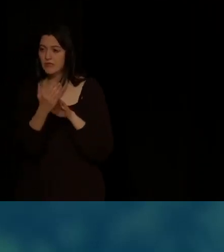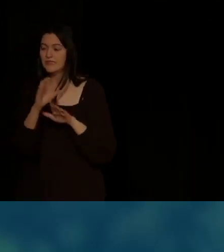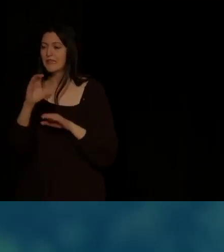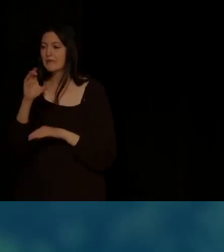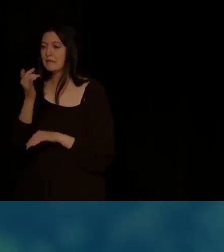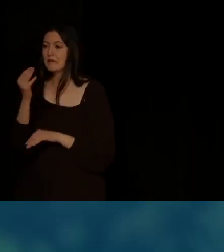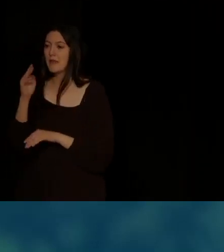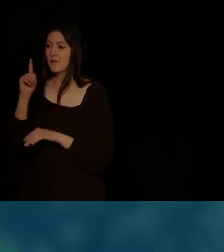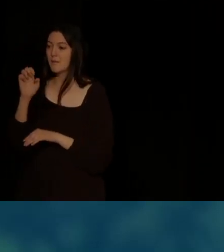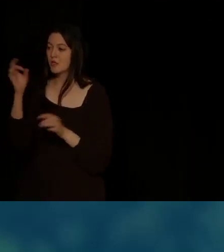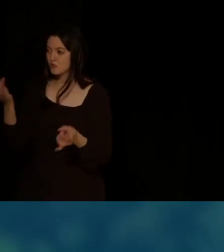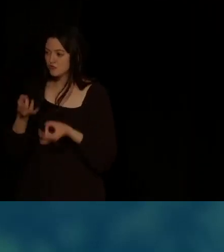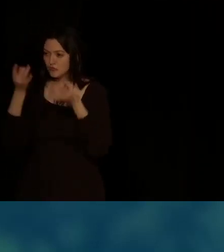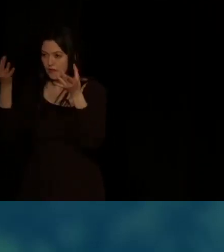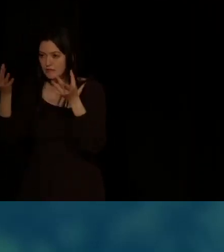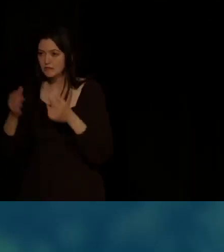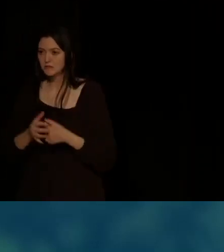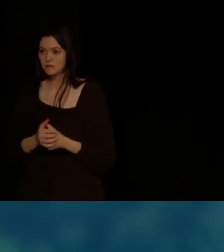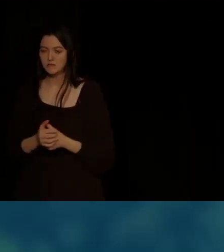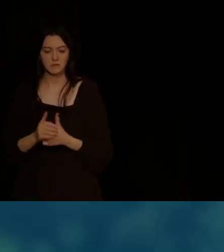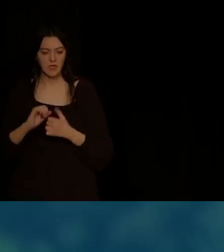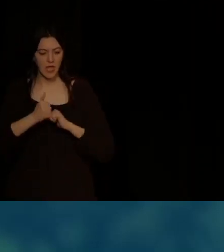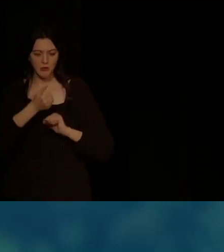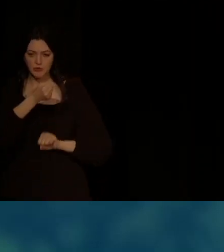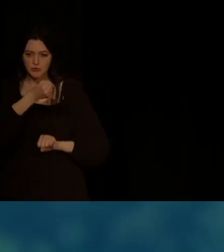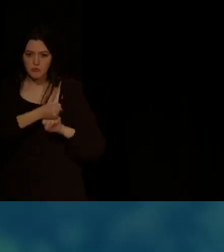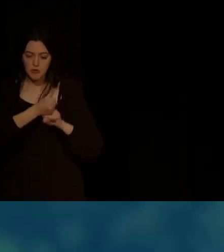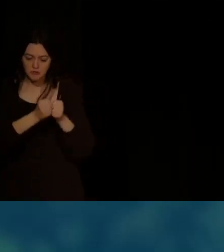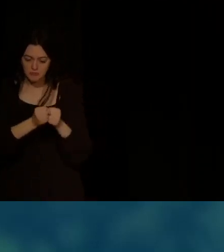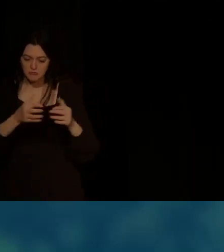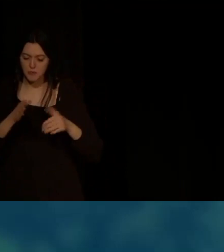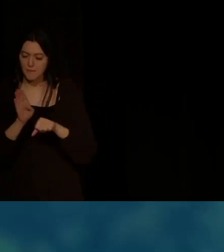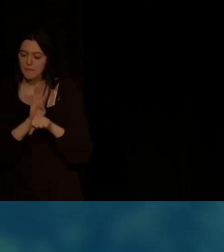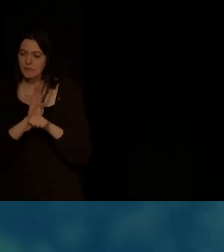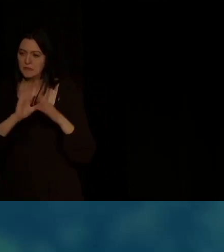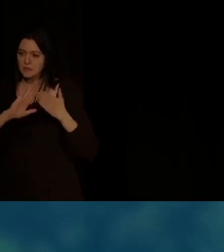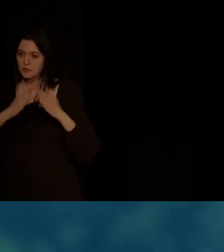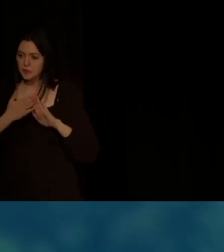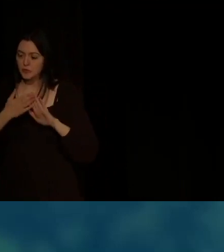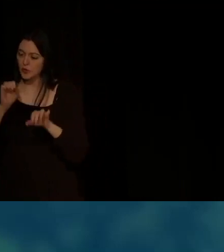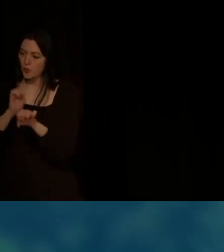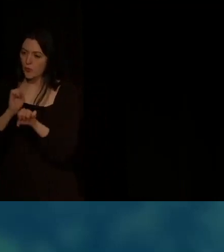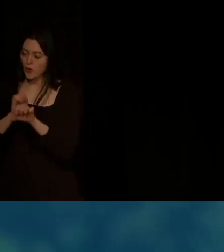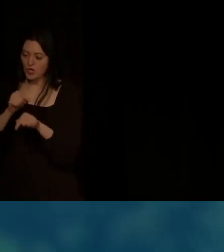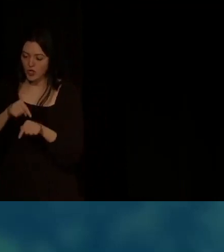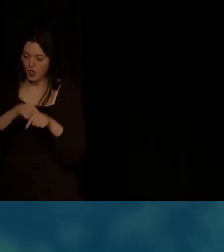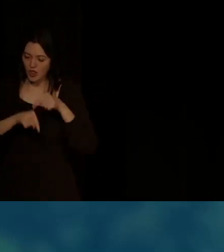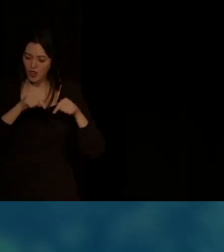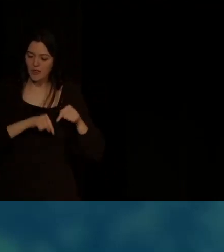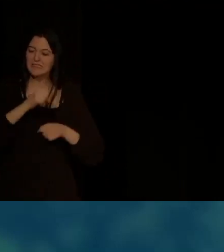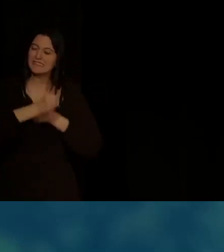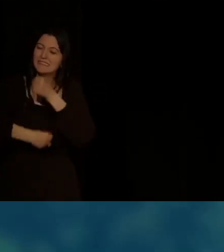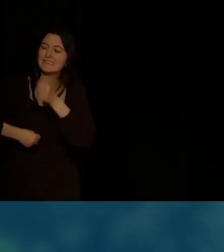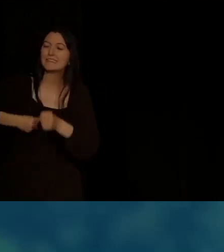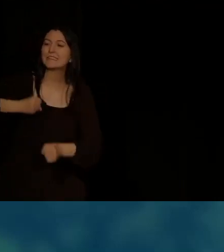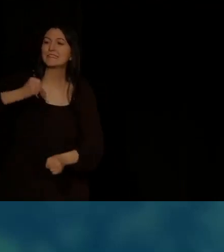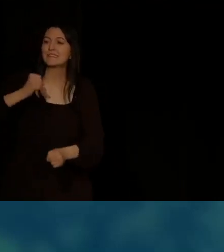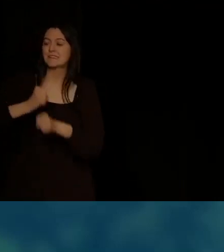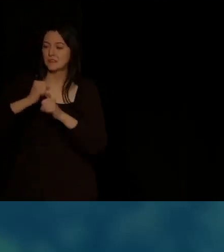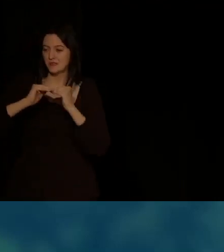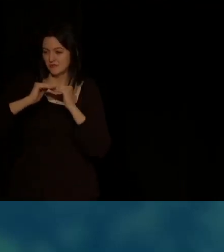crisis? How can we support and expand our business community as we work to reverse decades of